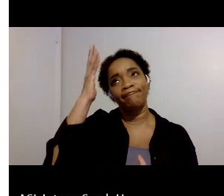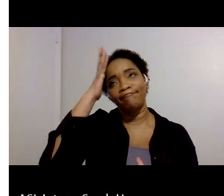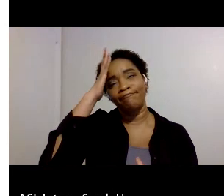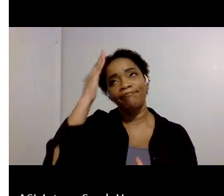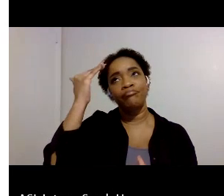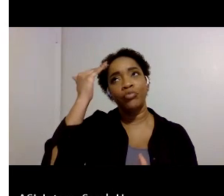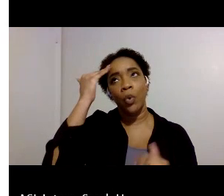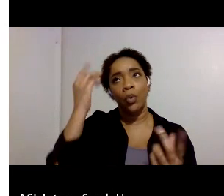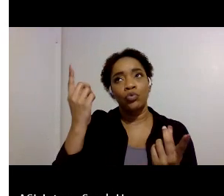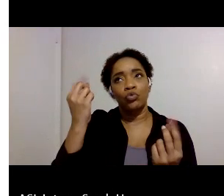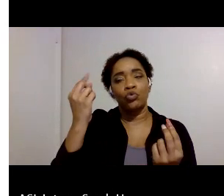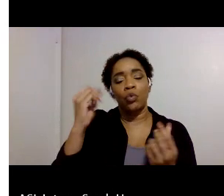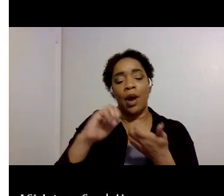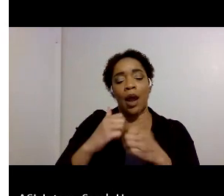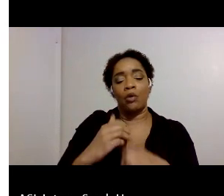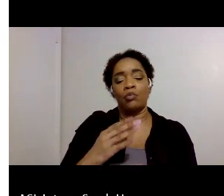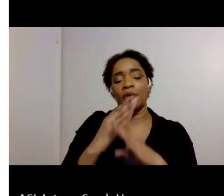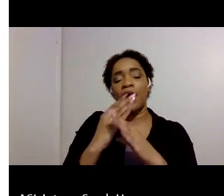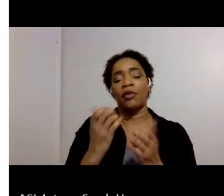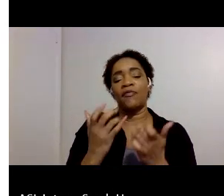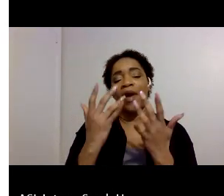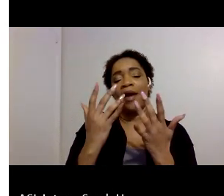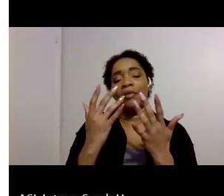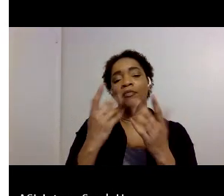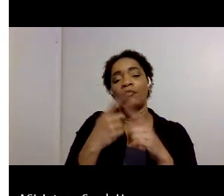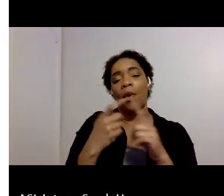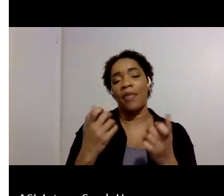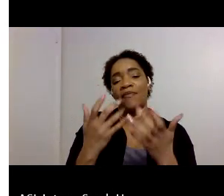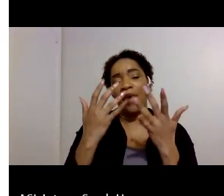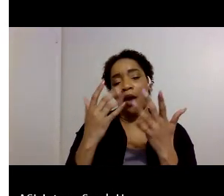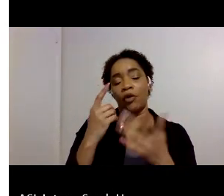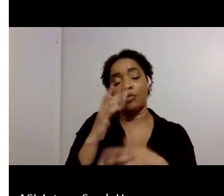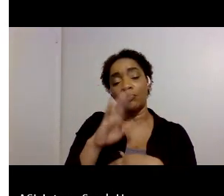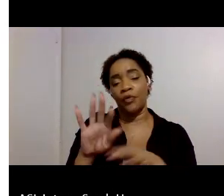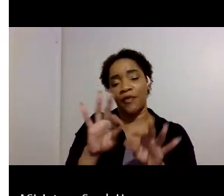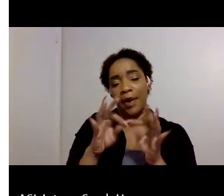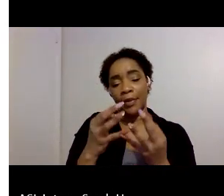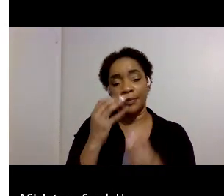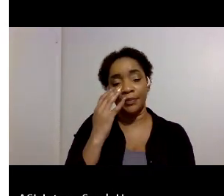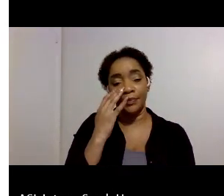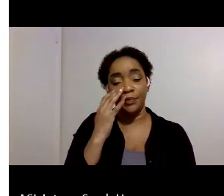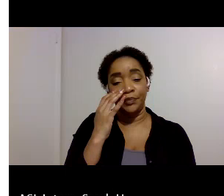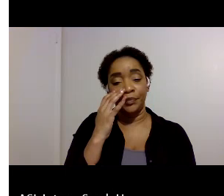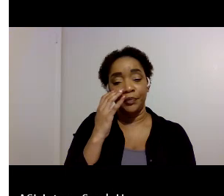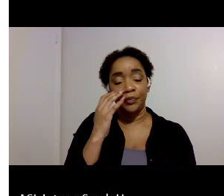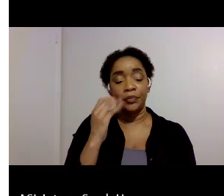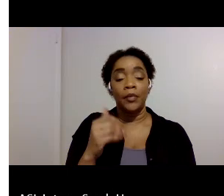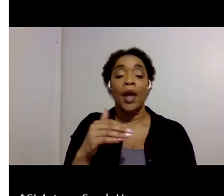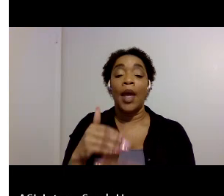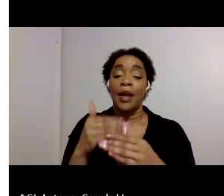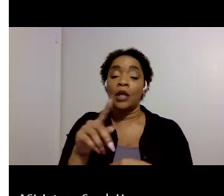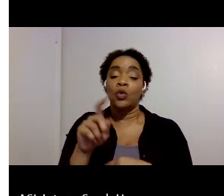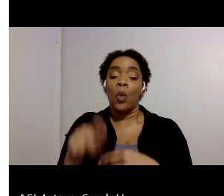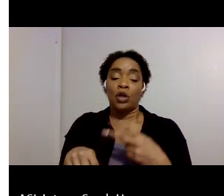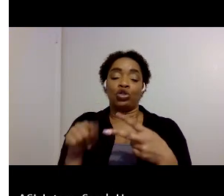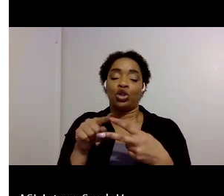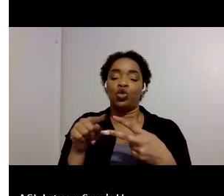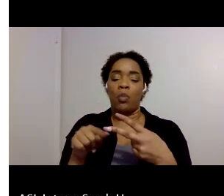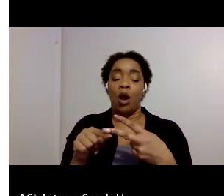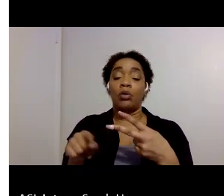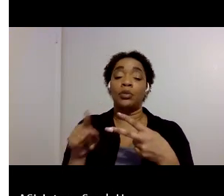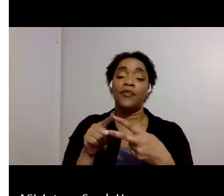case of an actual fire emergency. So we have a two-part question here, two questions that are more or less connected. The first